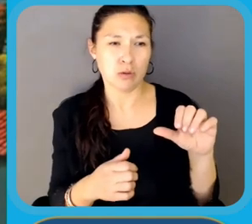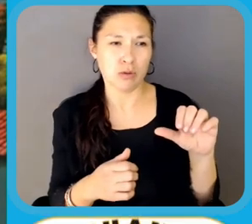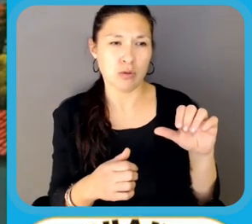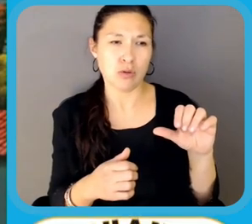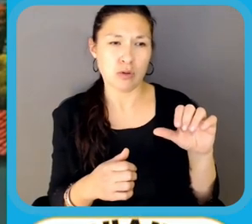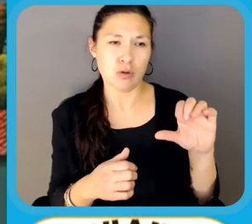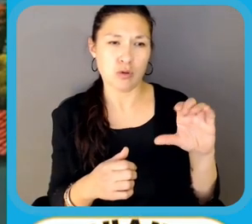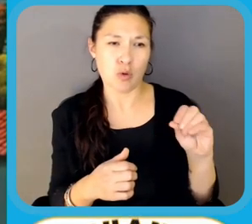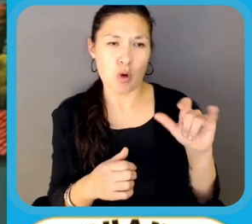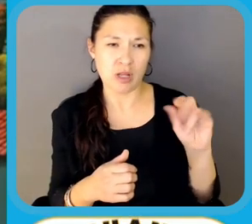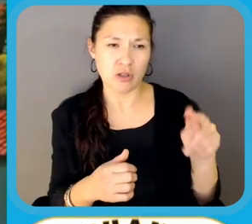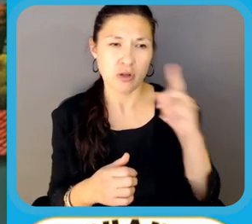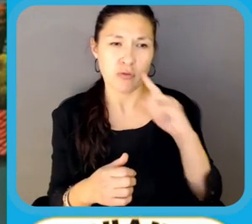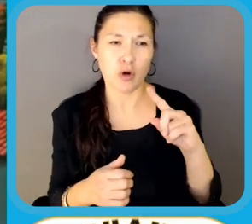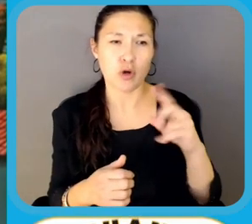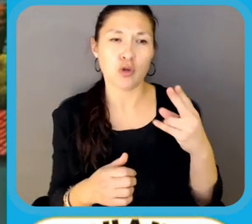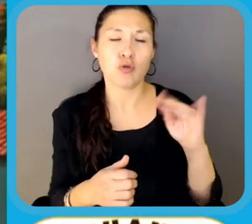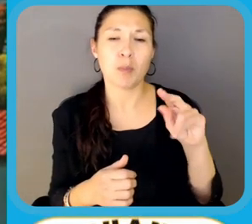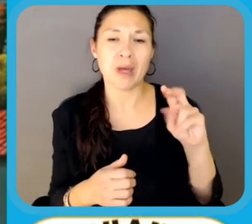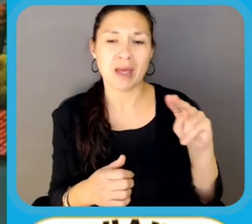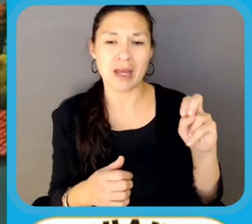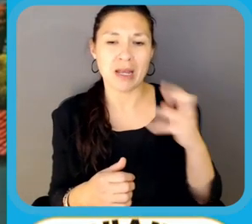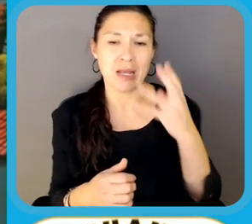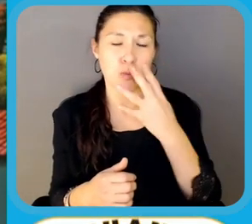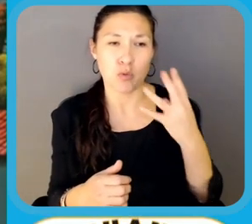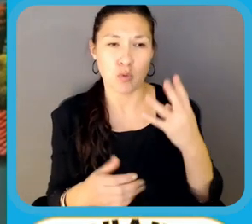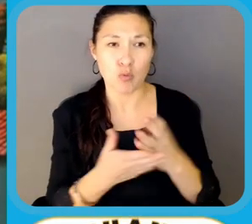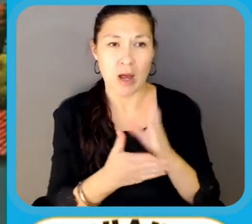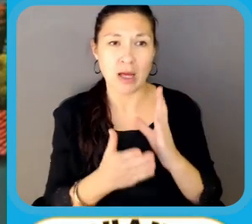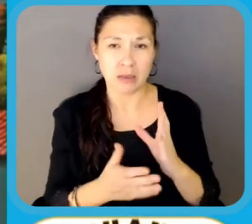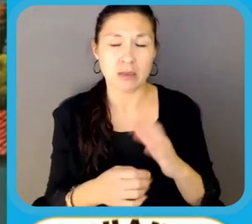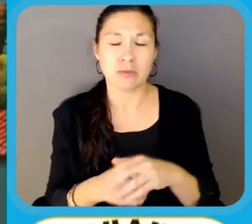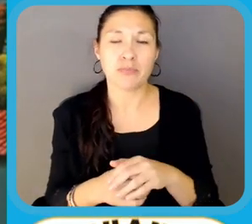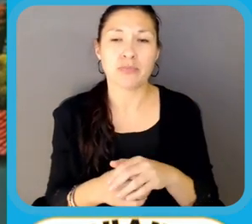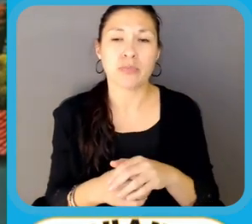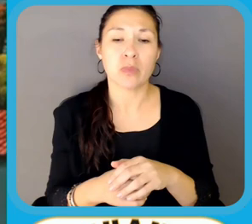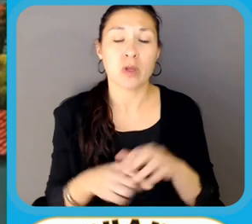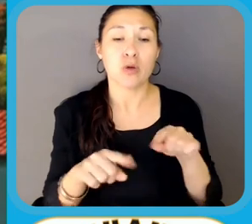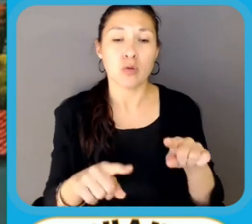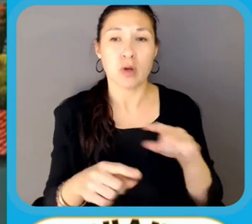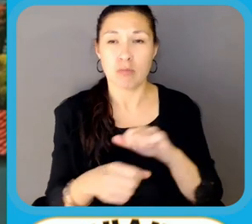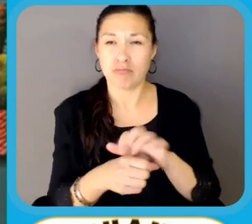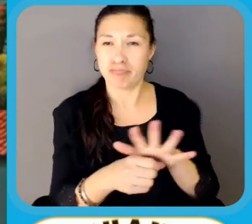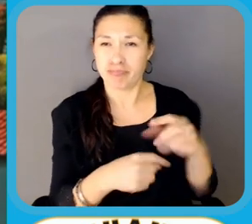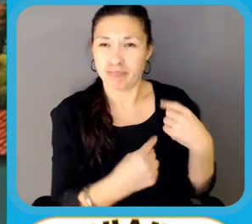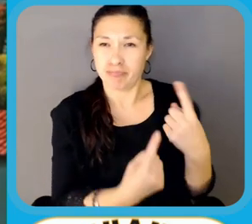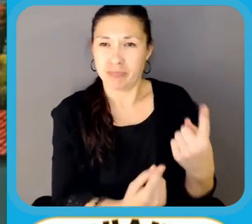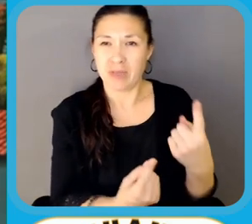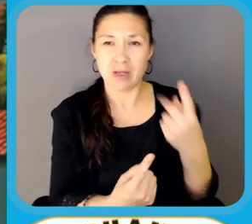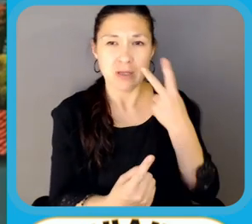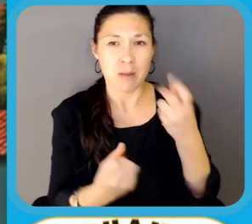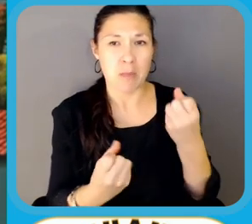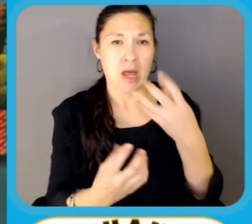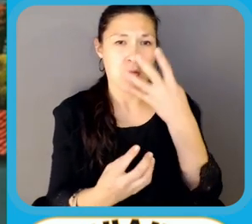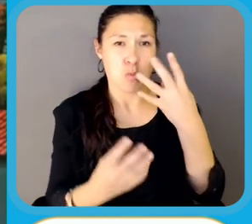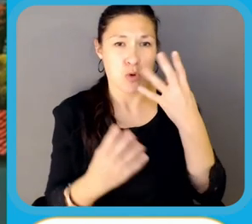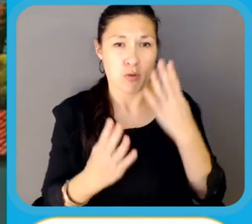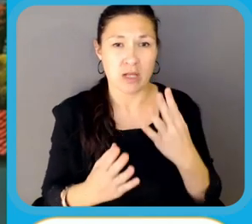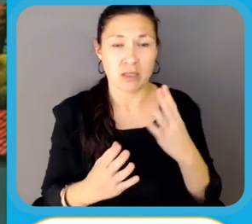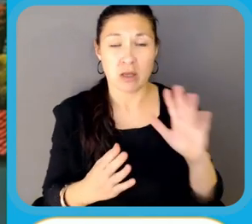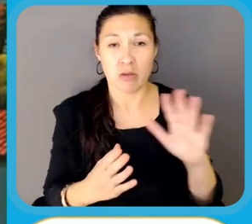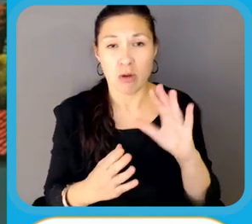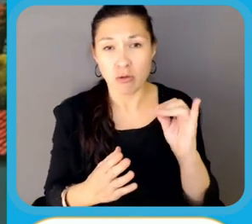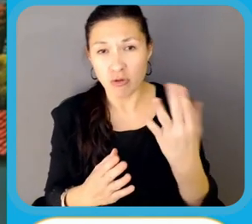Chirla Action Fund. During this pandemic, we saw immigrants lose their jobs and lose their lives